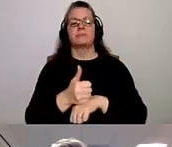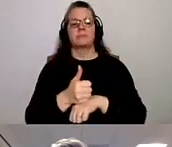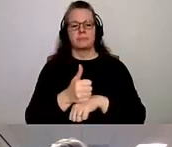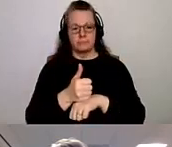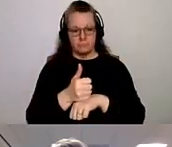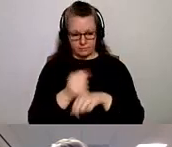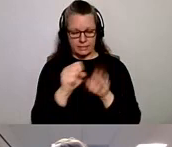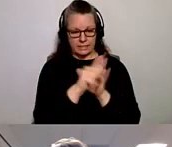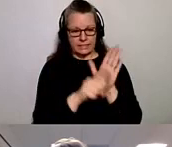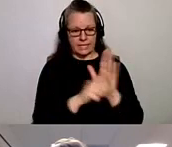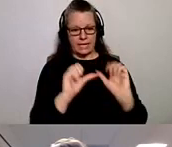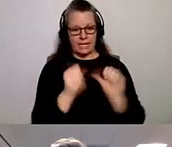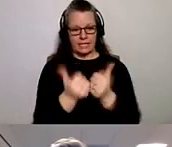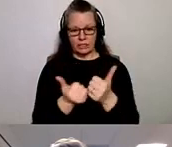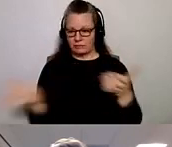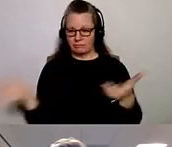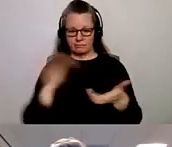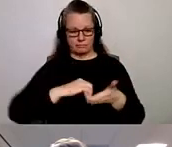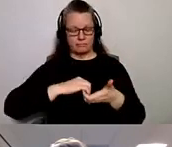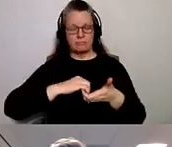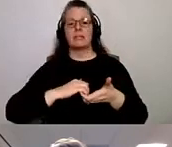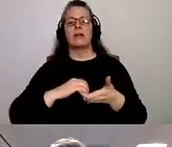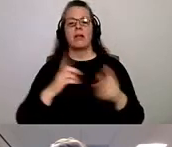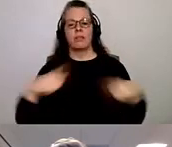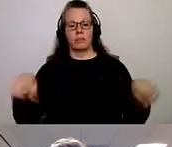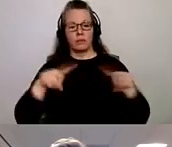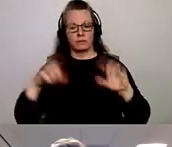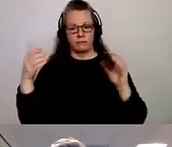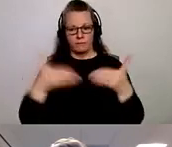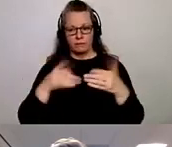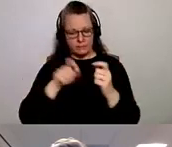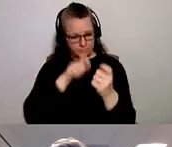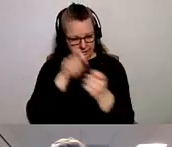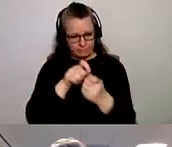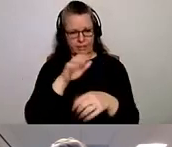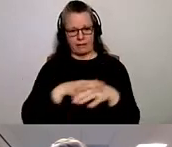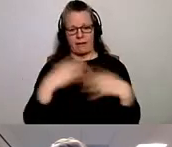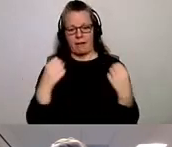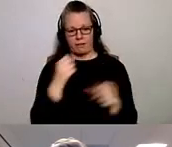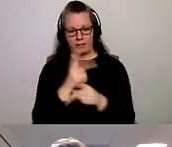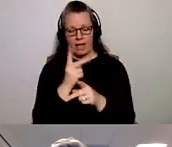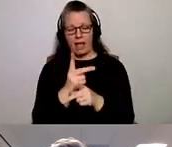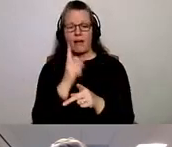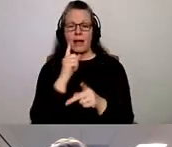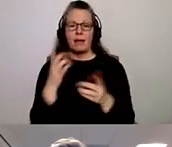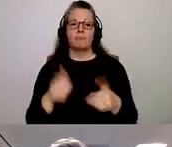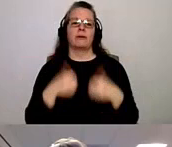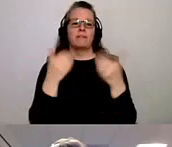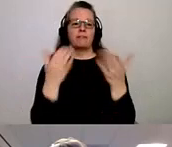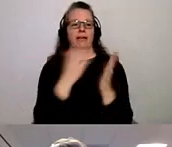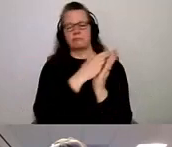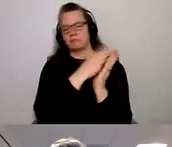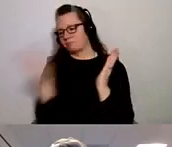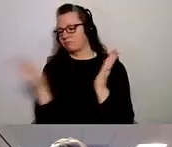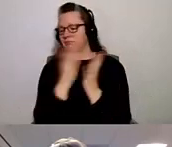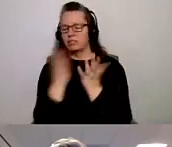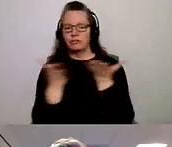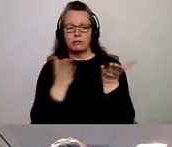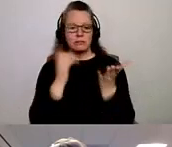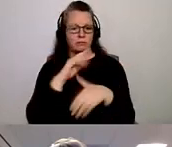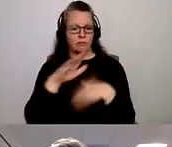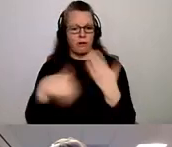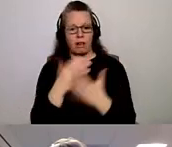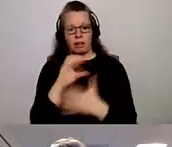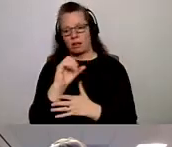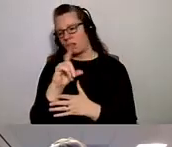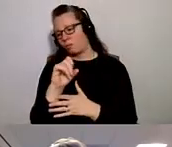together, those that focus explicitly on healthcare, and those that provide a whole spectrum of services to Coloradoans,